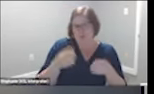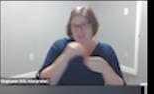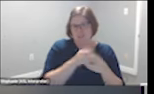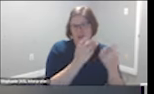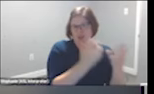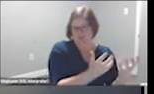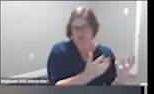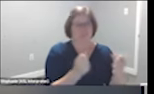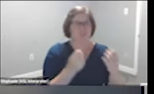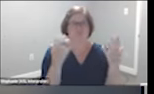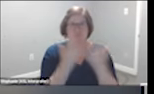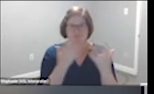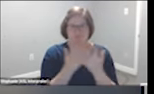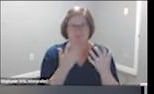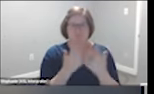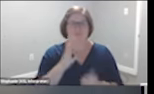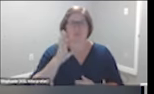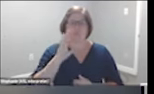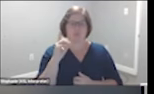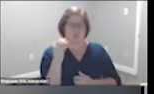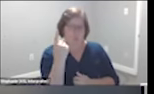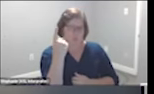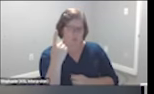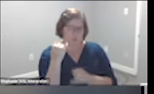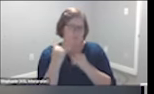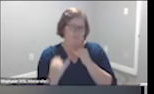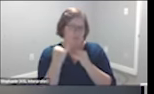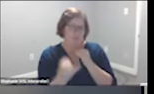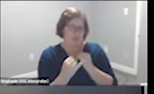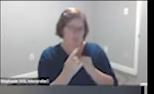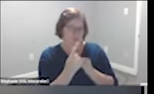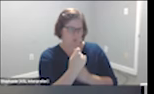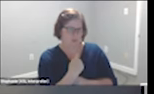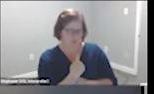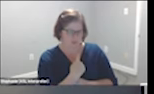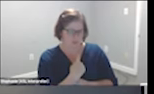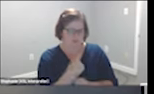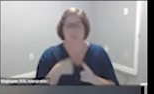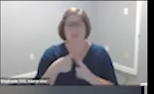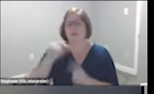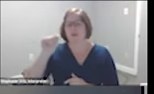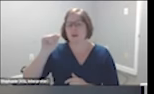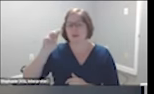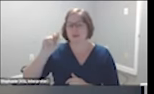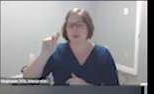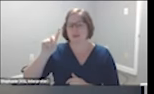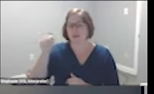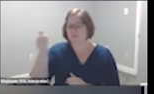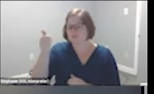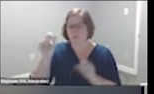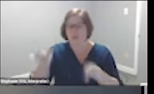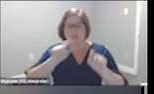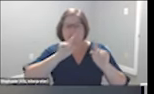we'll go ahead and do one final question here, and then the rest, Amanda, feel free to answer via typing or to